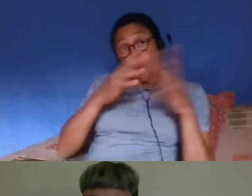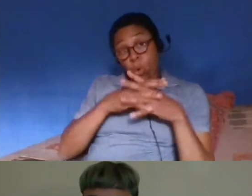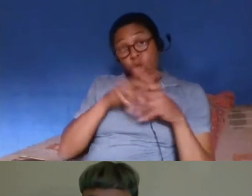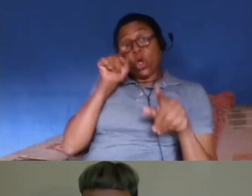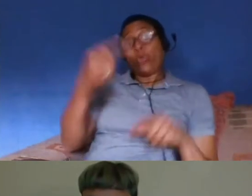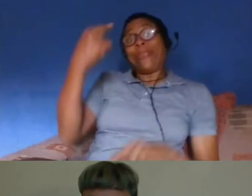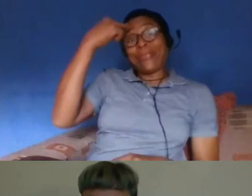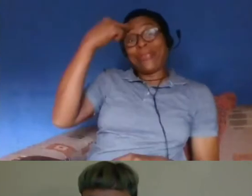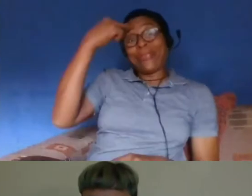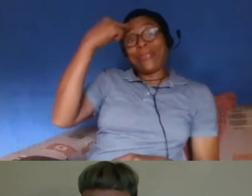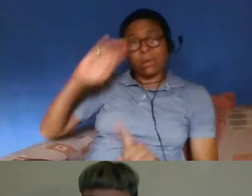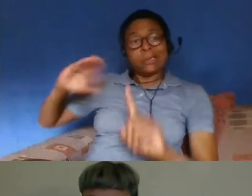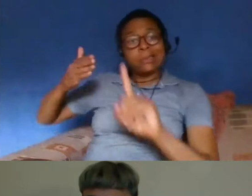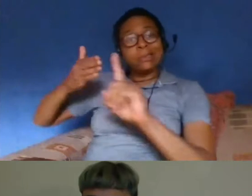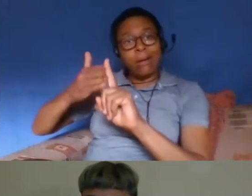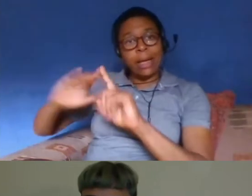migrants